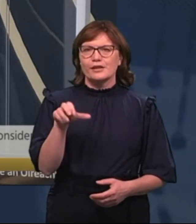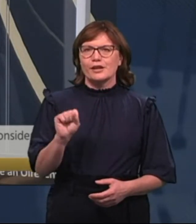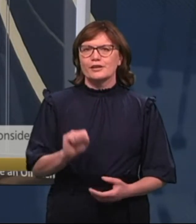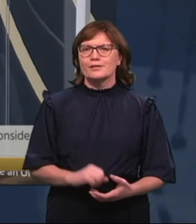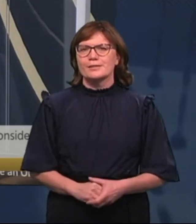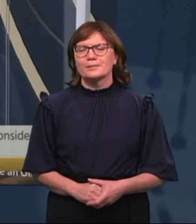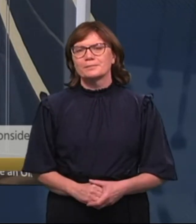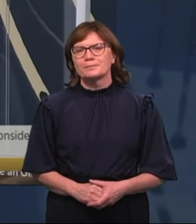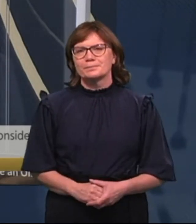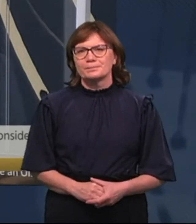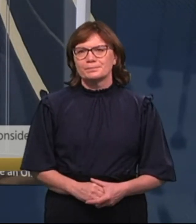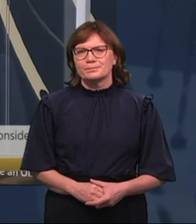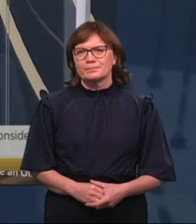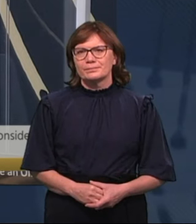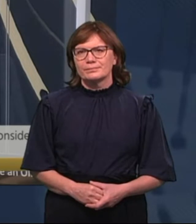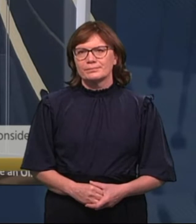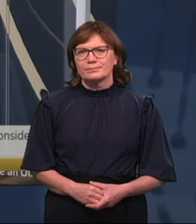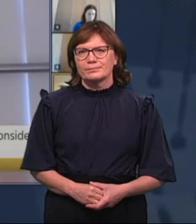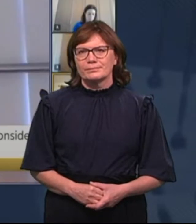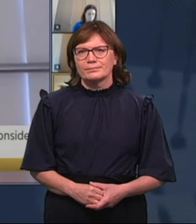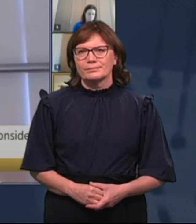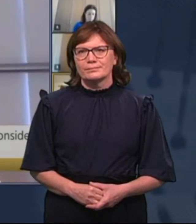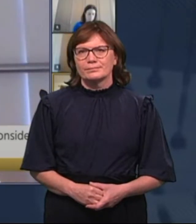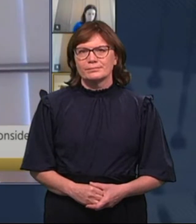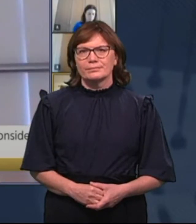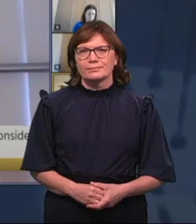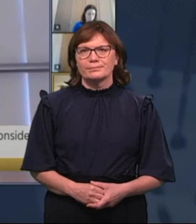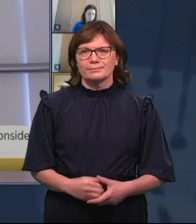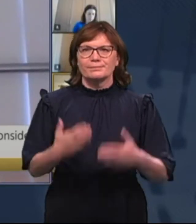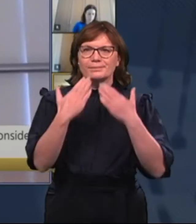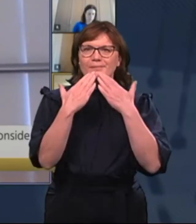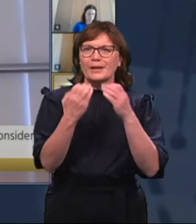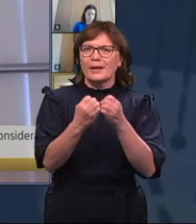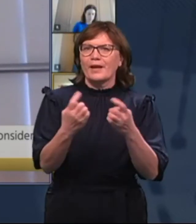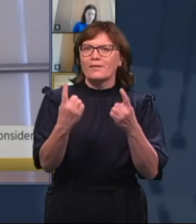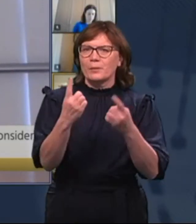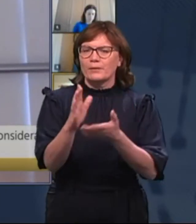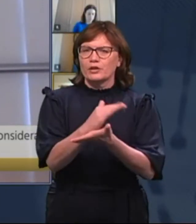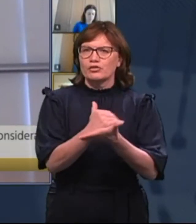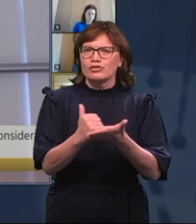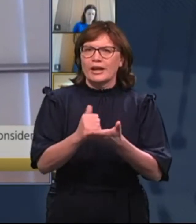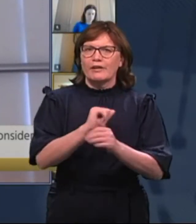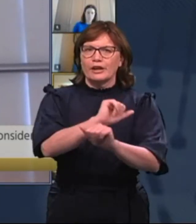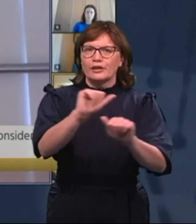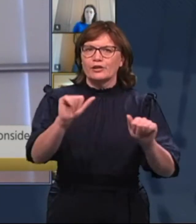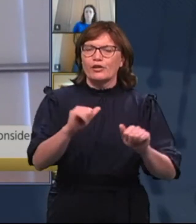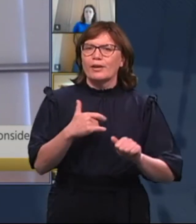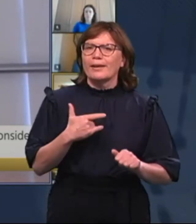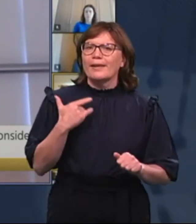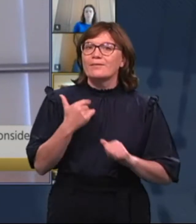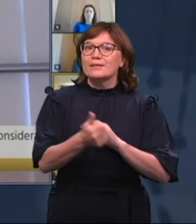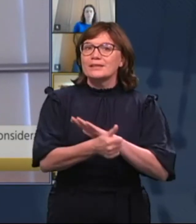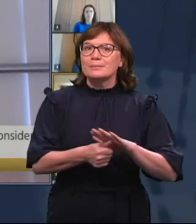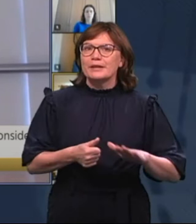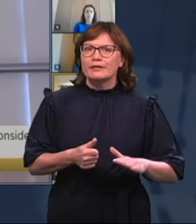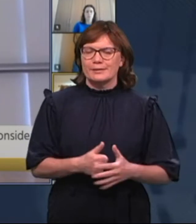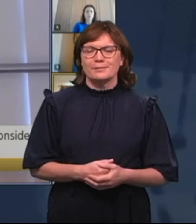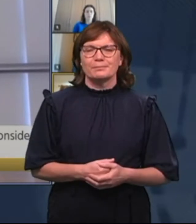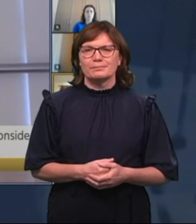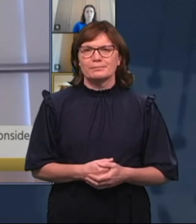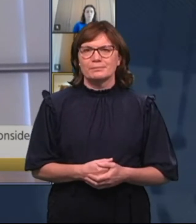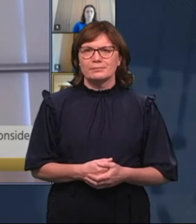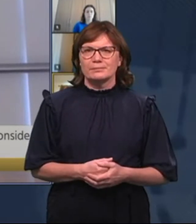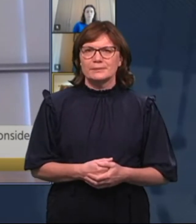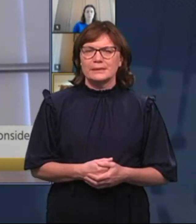Thank you, Chair, and thank you so much to everyone for appearing before us today and sharing your lived experience. I think acquired disabilities